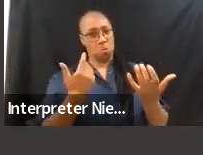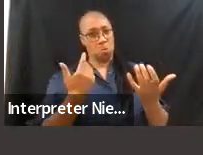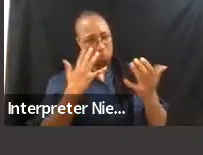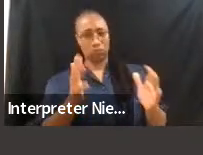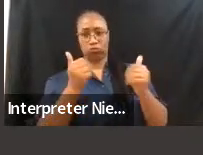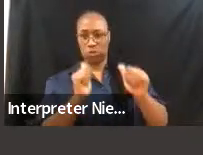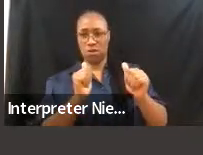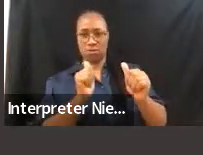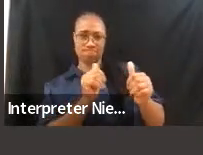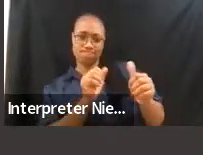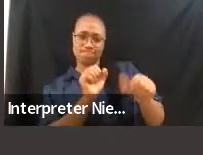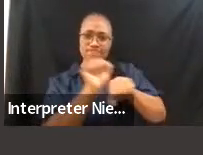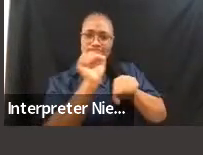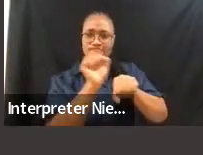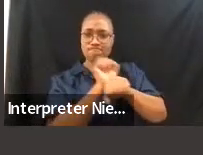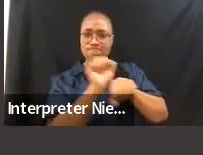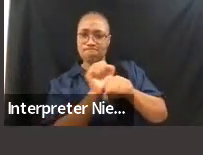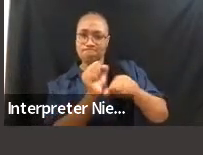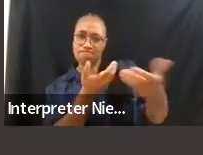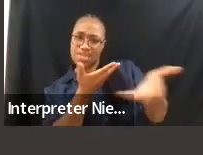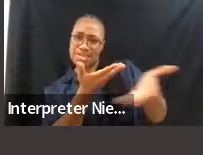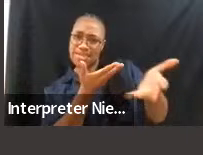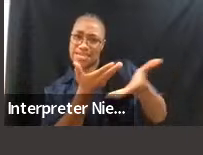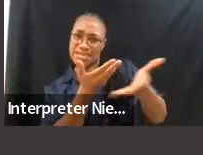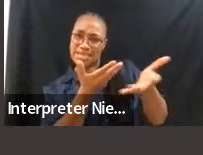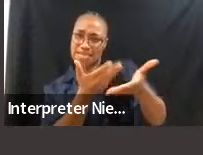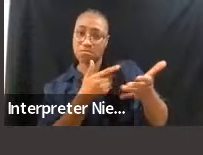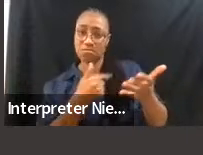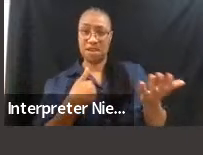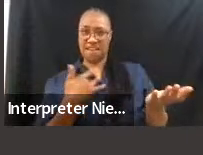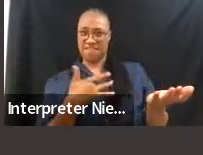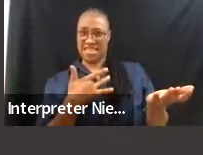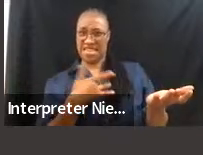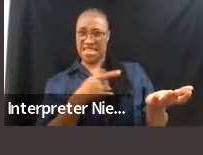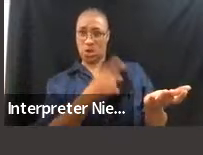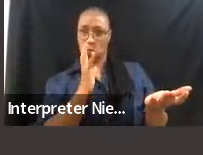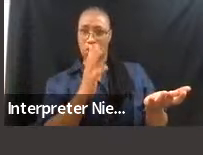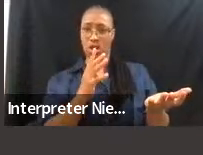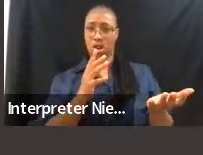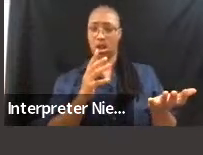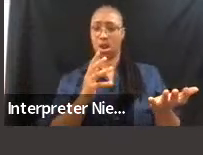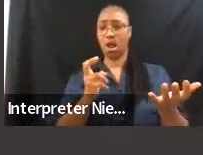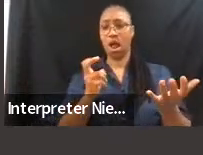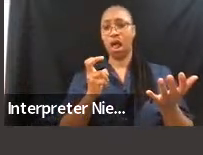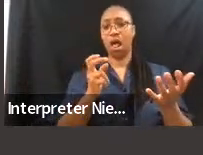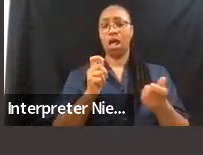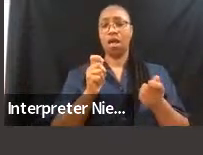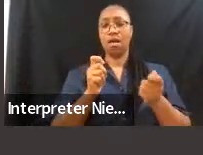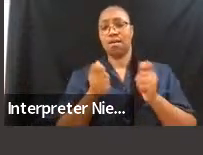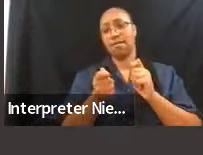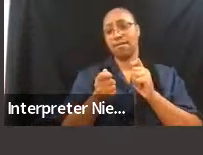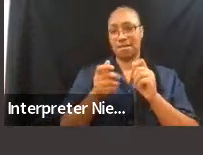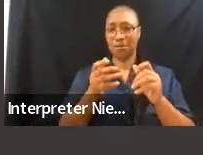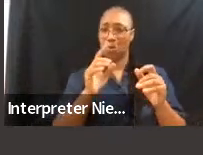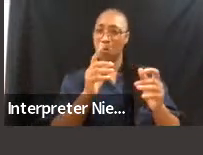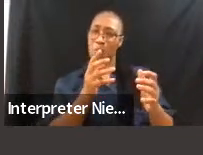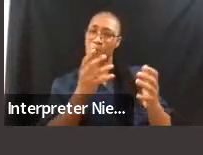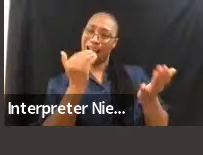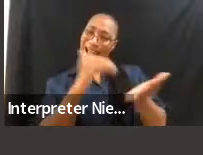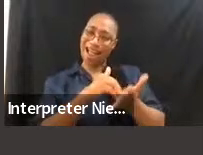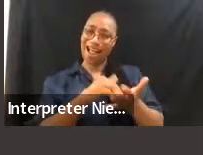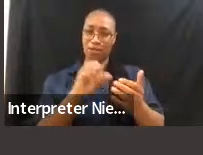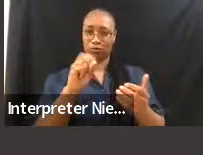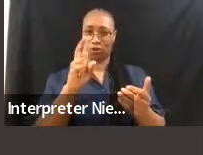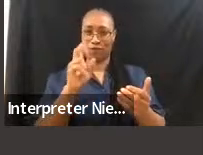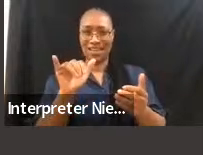some headway in getting more federal surveys or reports to include questions about